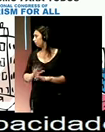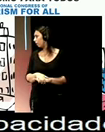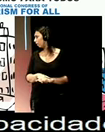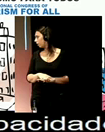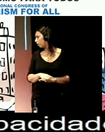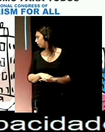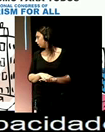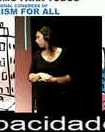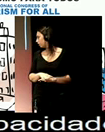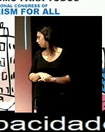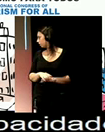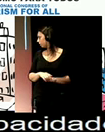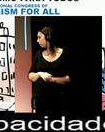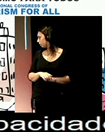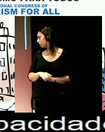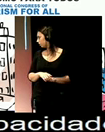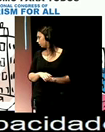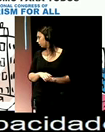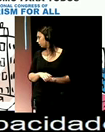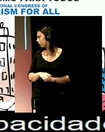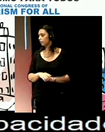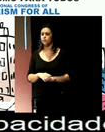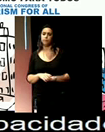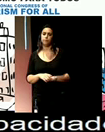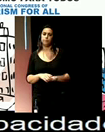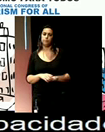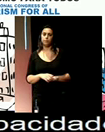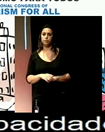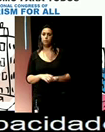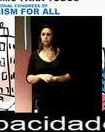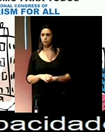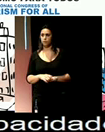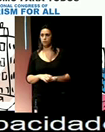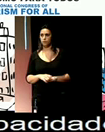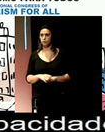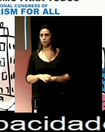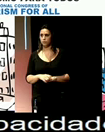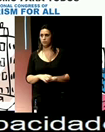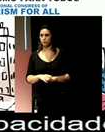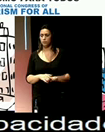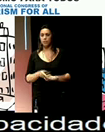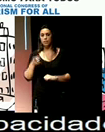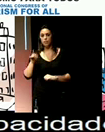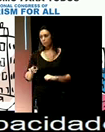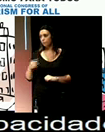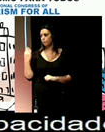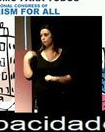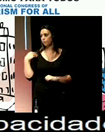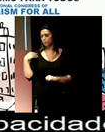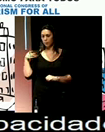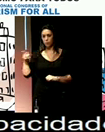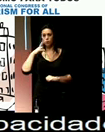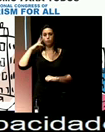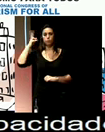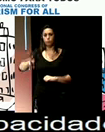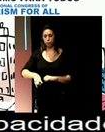Okay, let's move on. It was also recognized from some awards, from